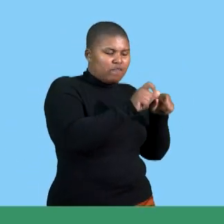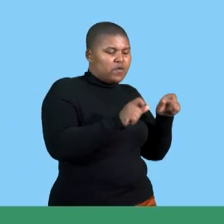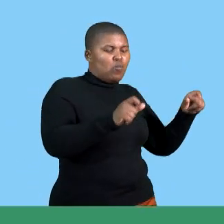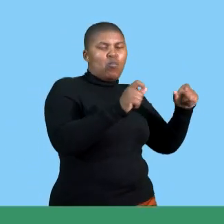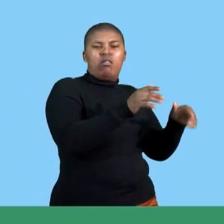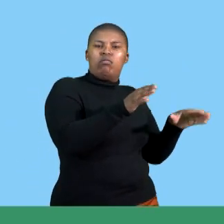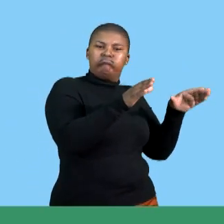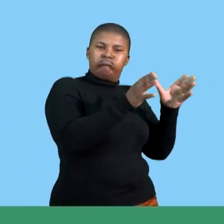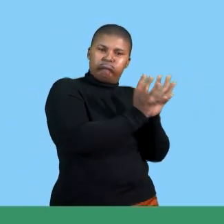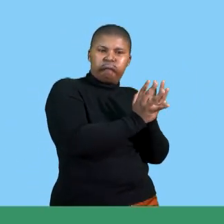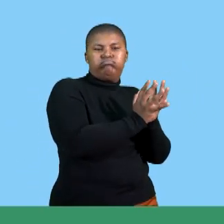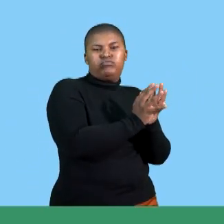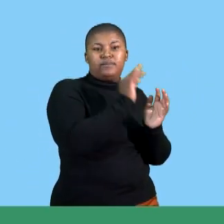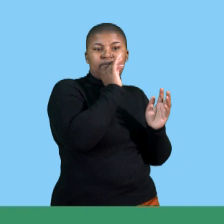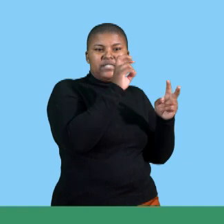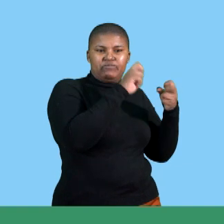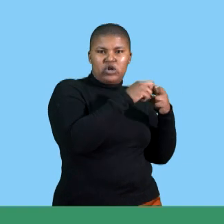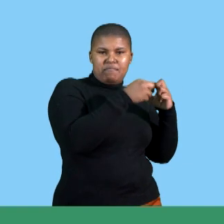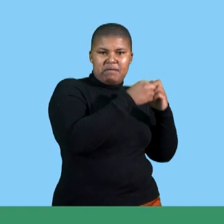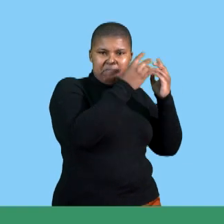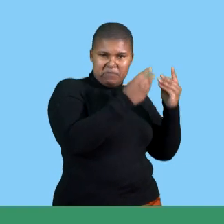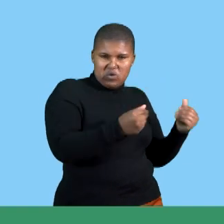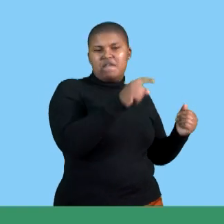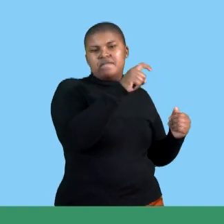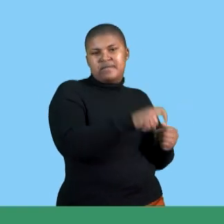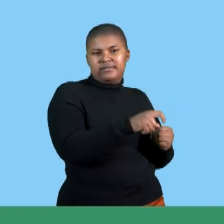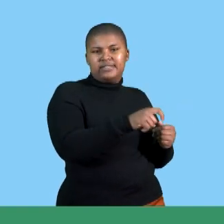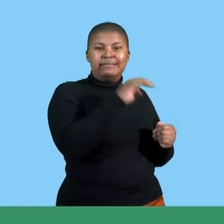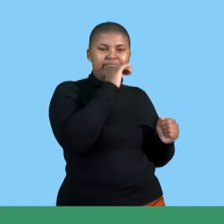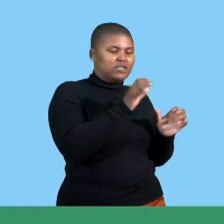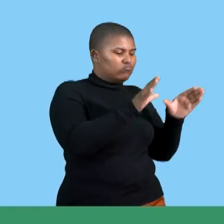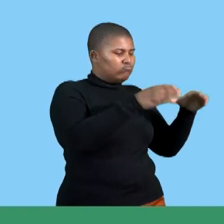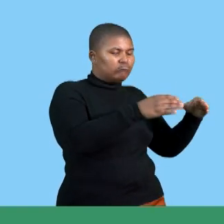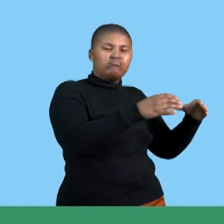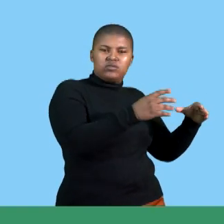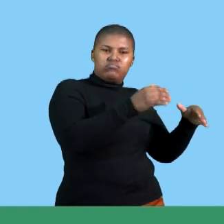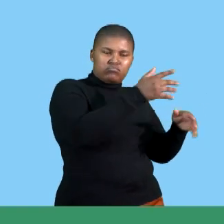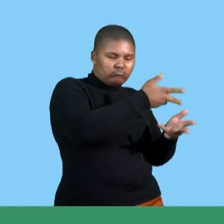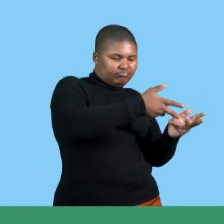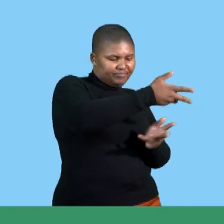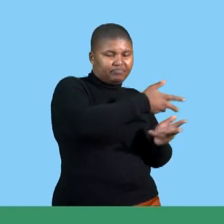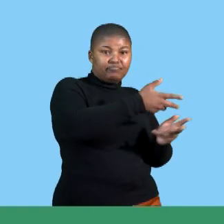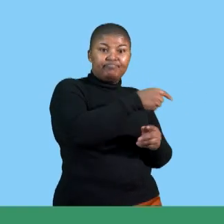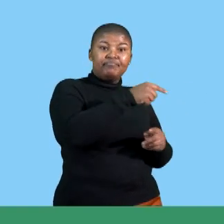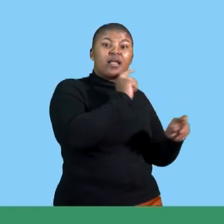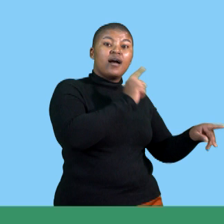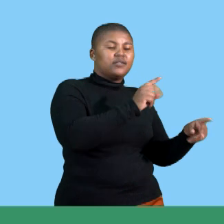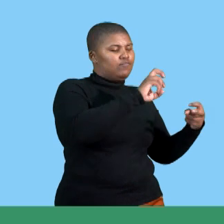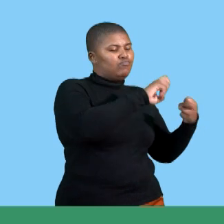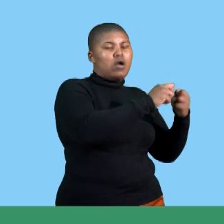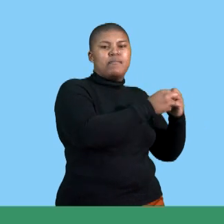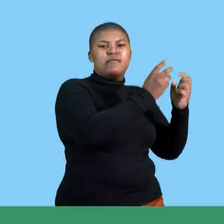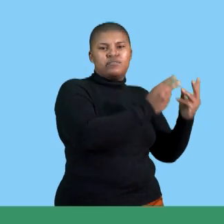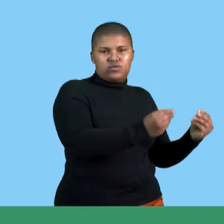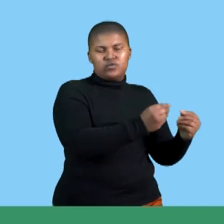it's done by a group of people. It's a problem that needs to be solved and looked at from all angles. So this one